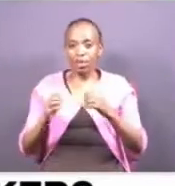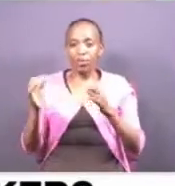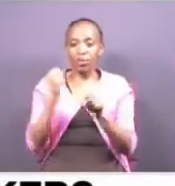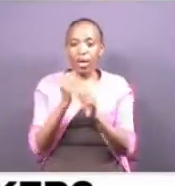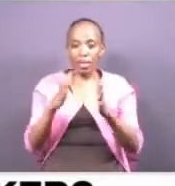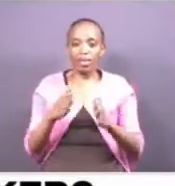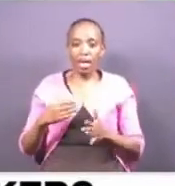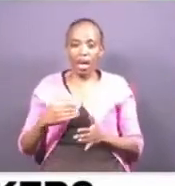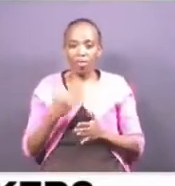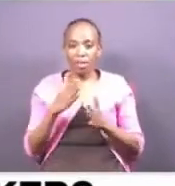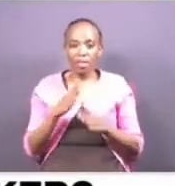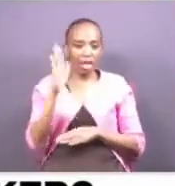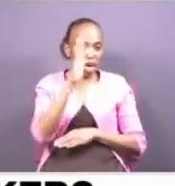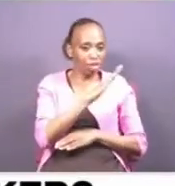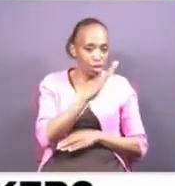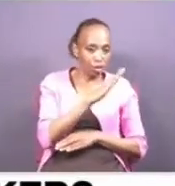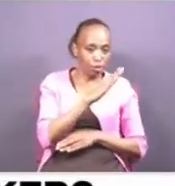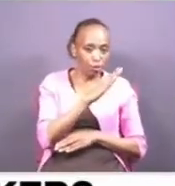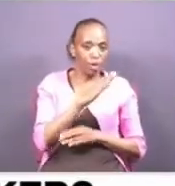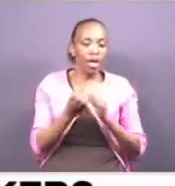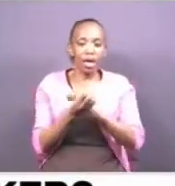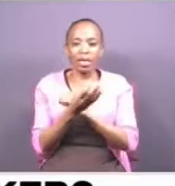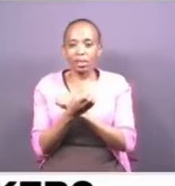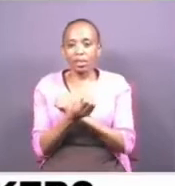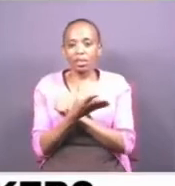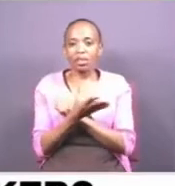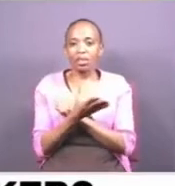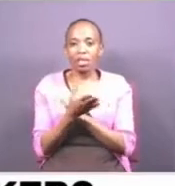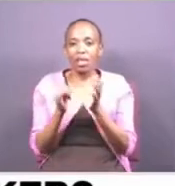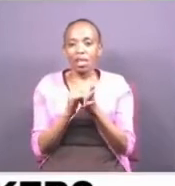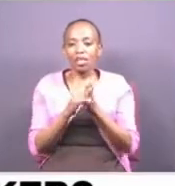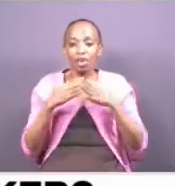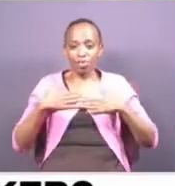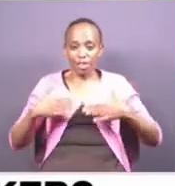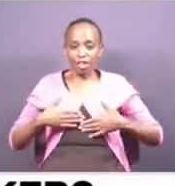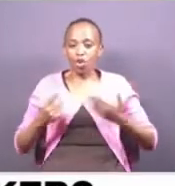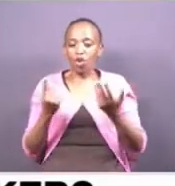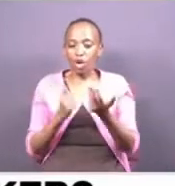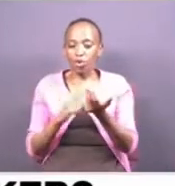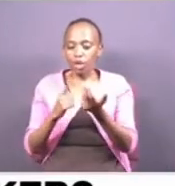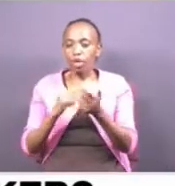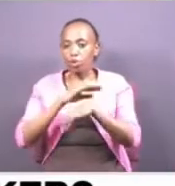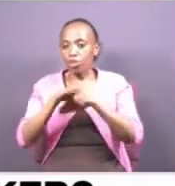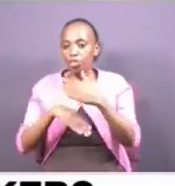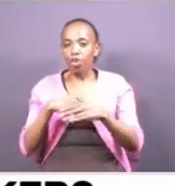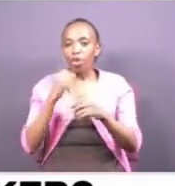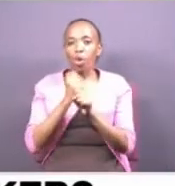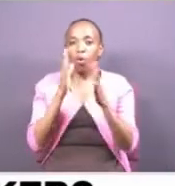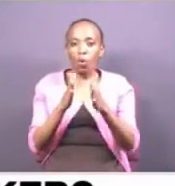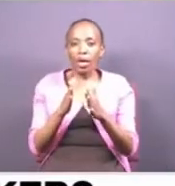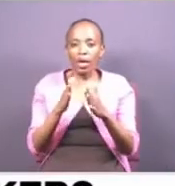I have this afternoon instructed that a physical headcount of all county staff